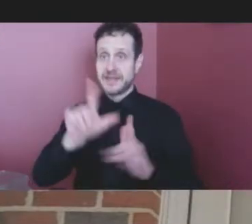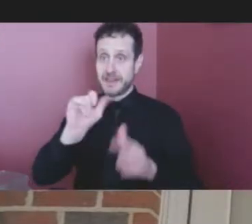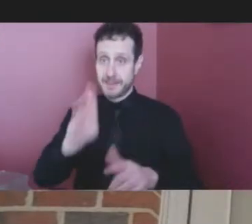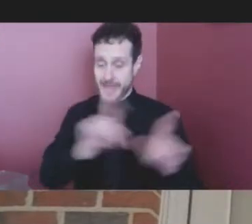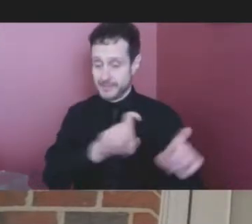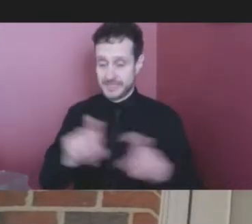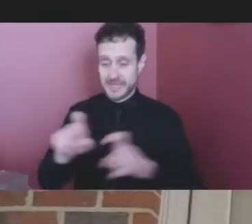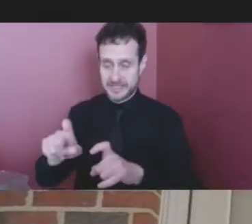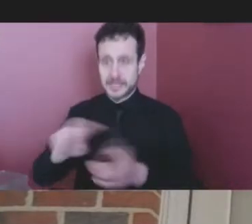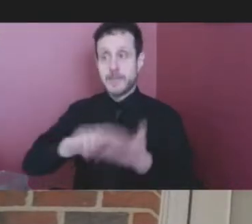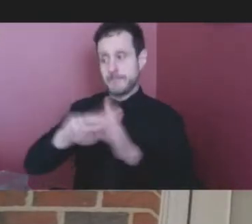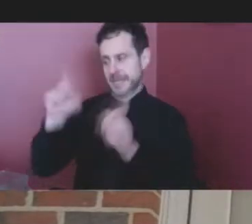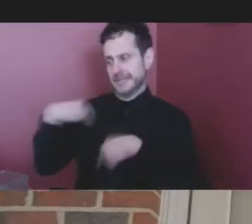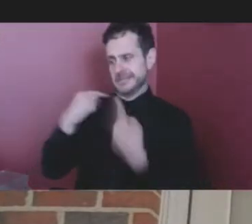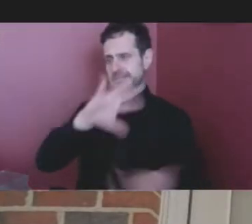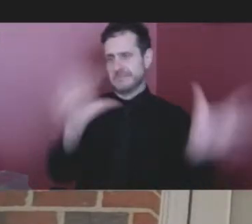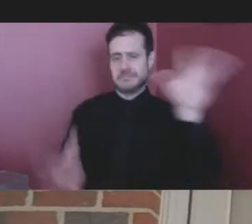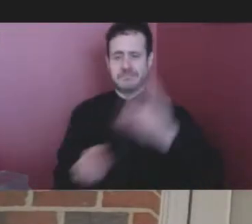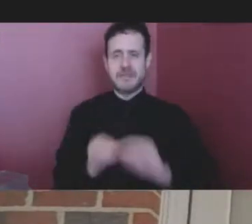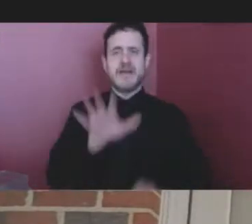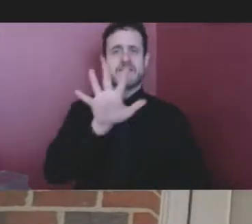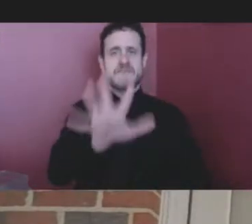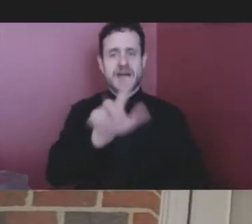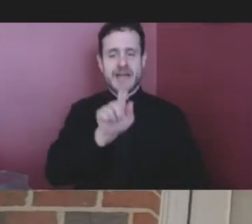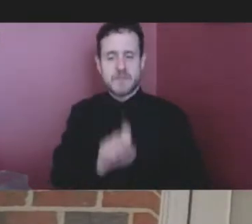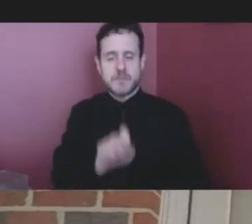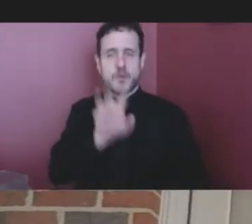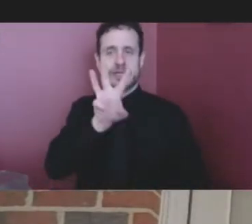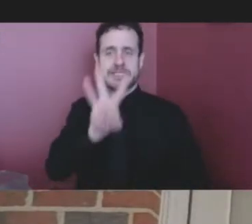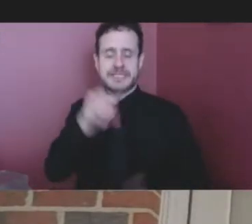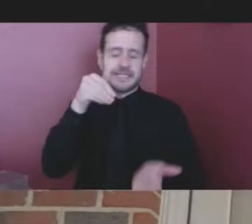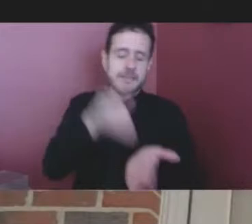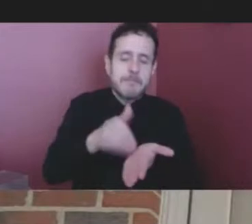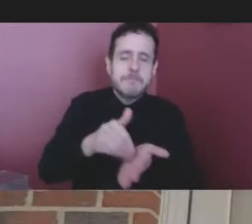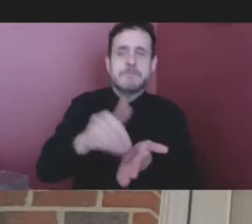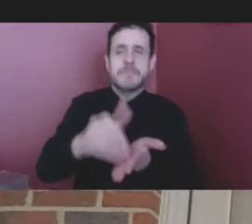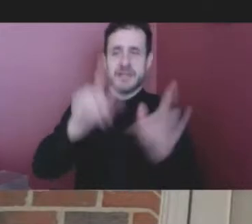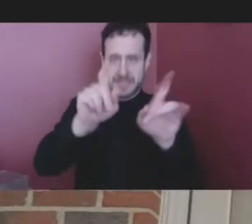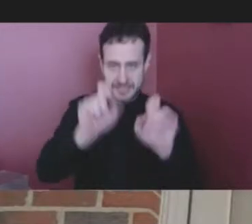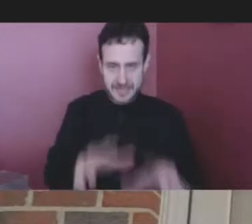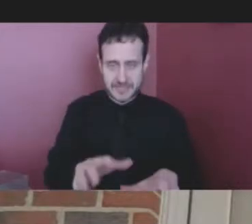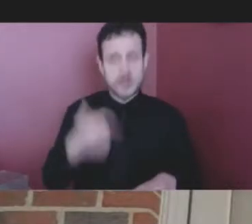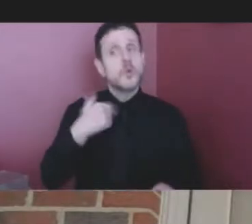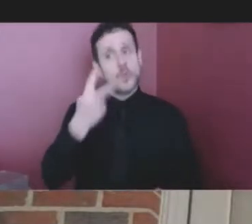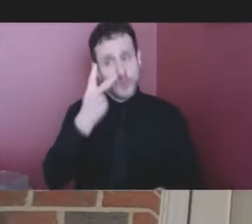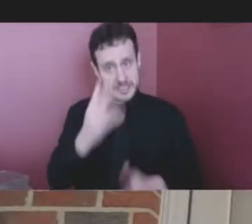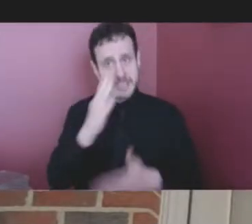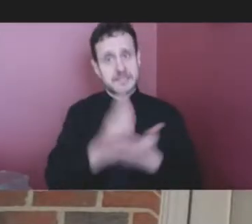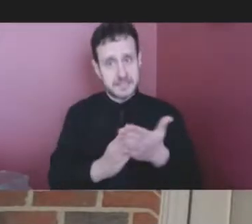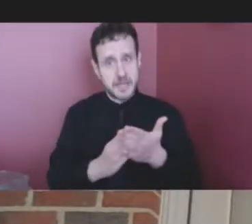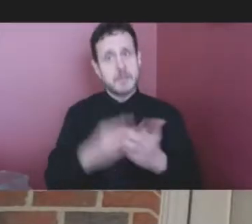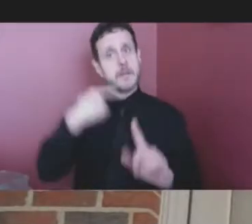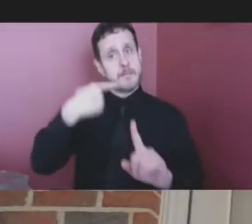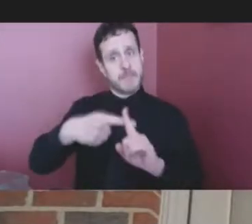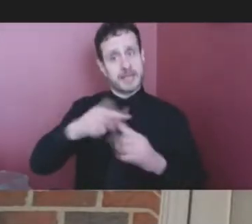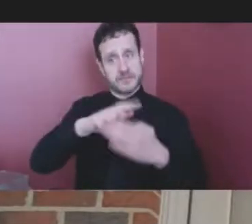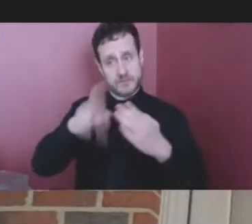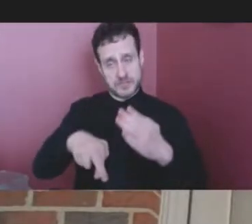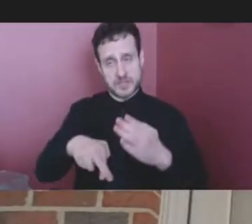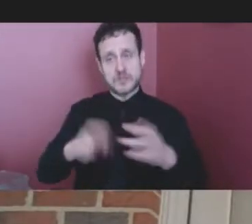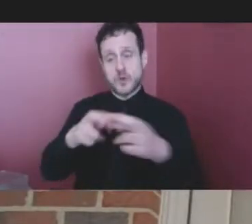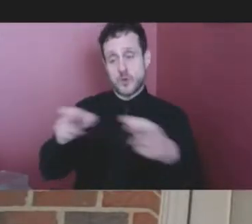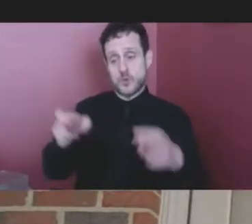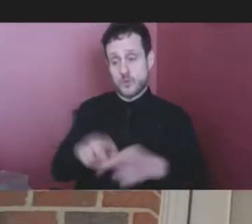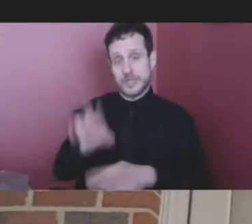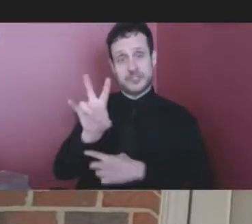than 5.6 million tests. We are seeing some good trends, like in Region 7, which was